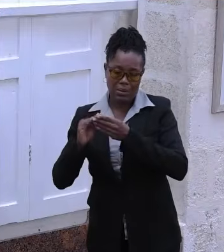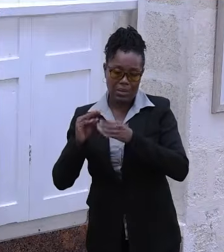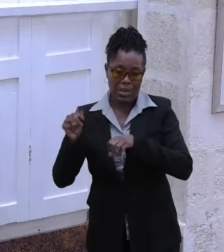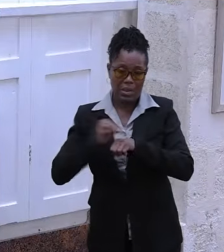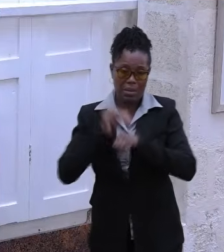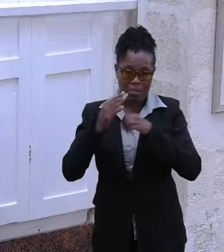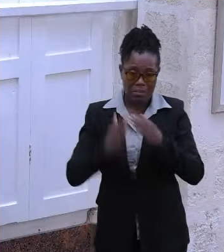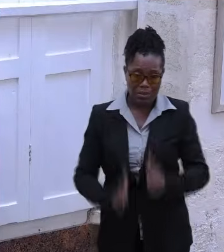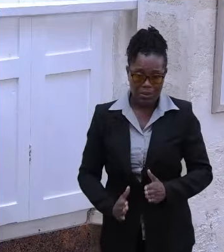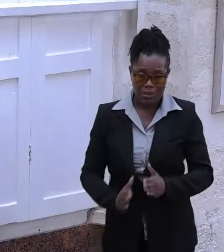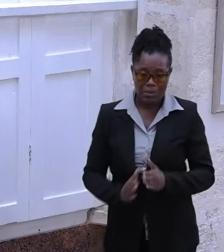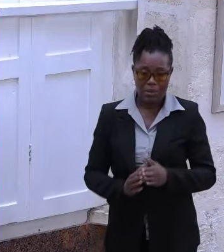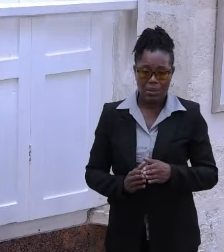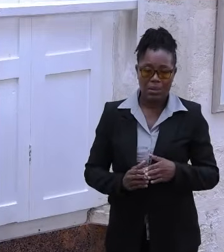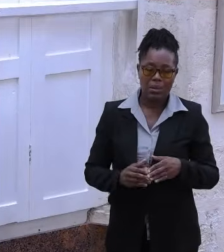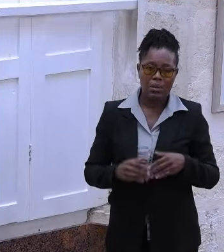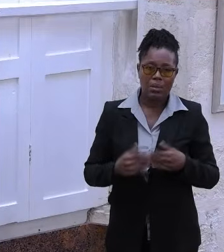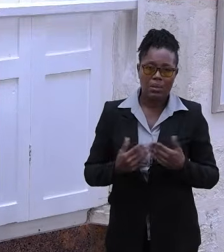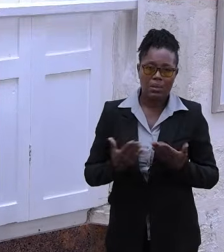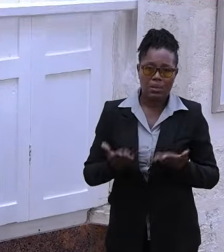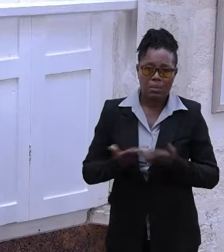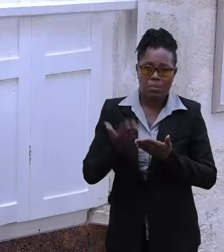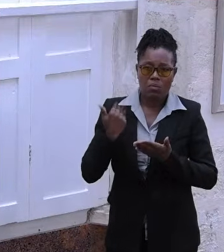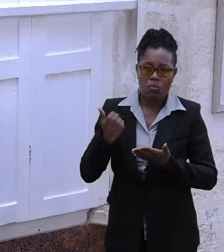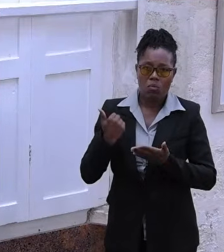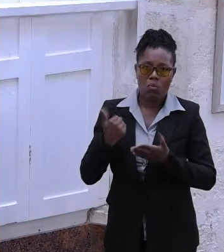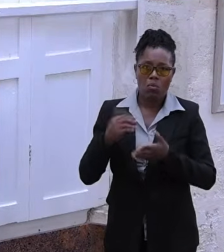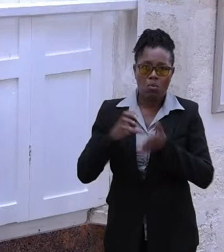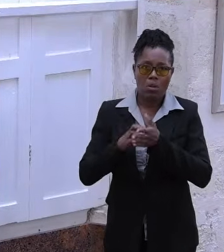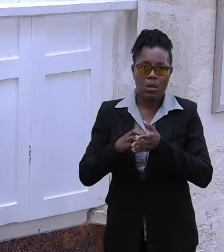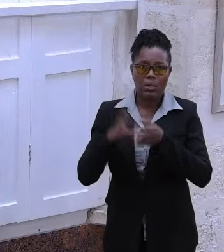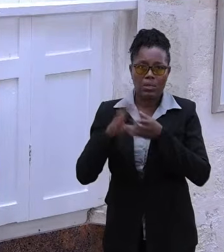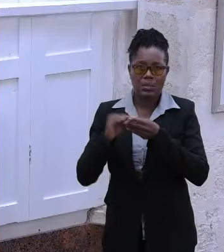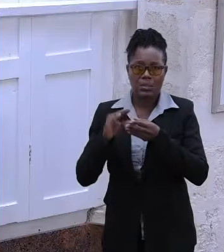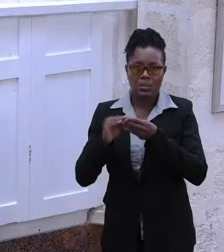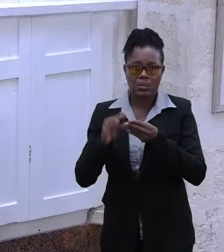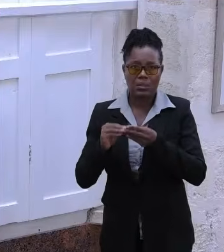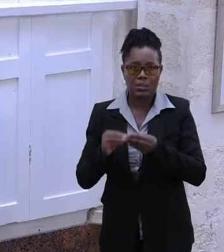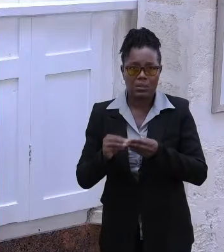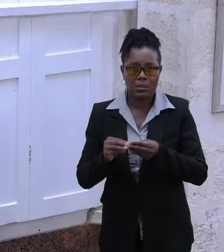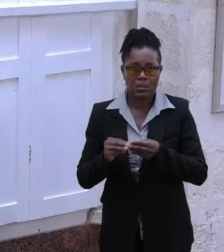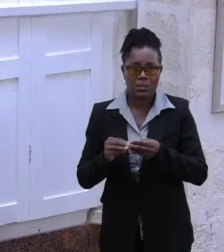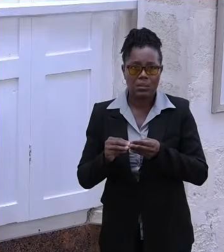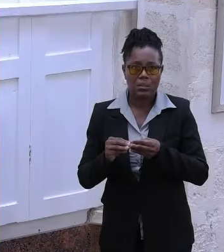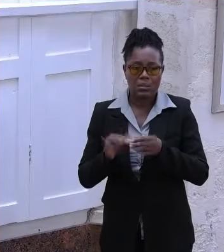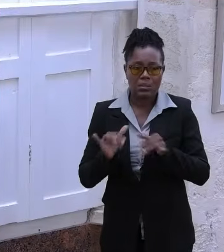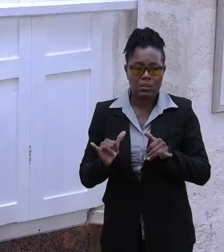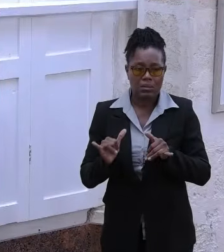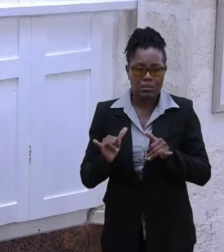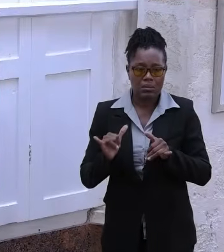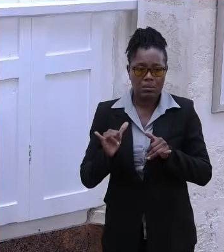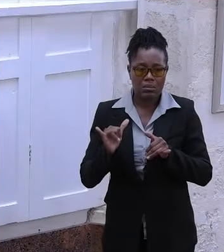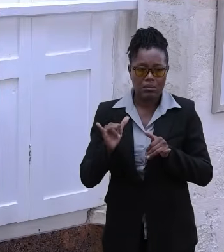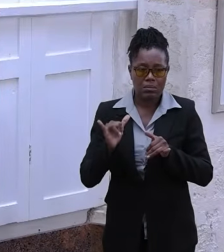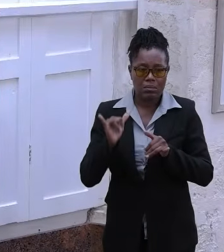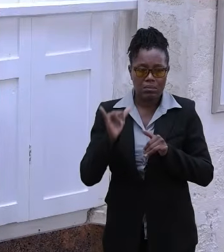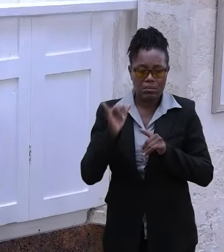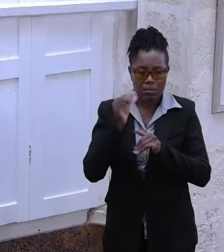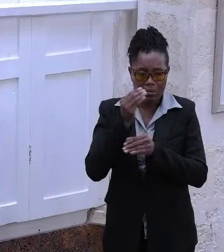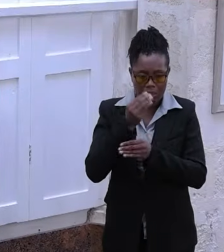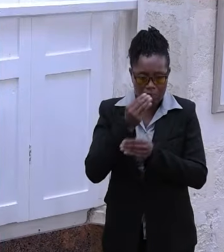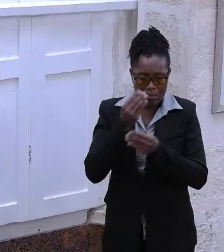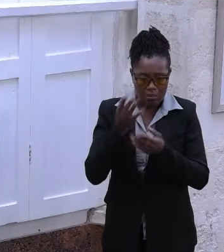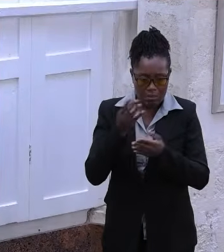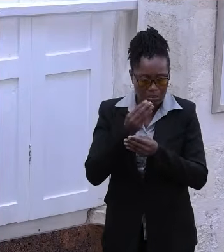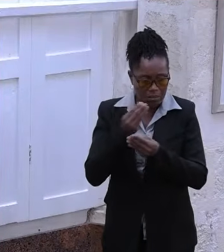back from the previous clause which we dealt with, that we just give the the minister